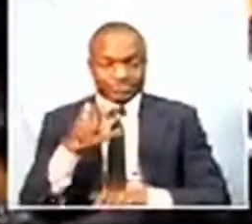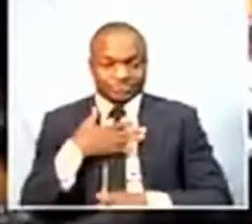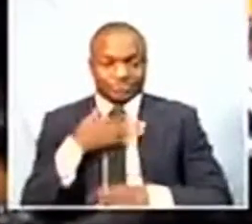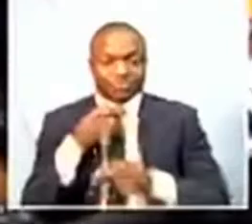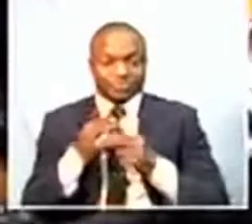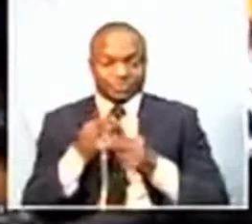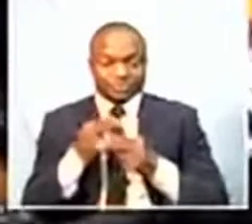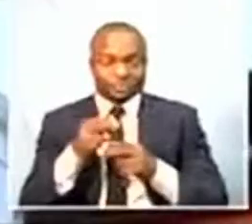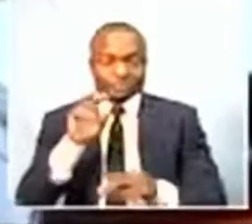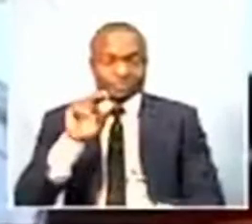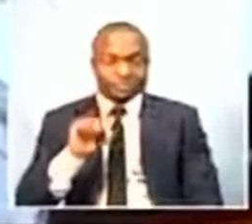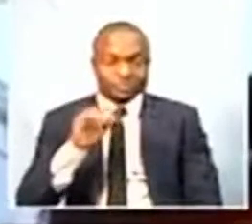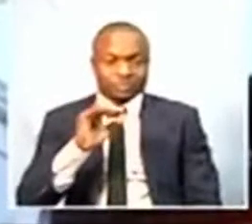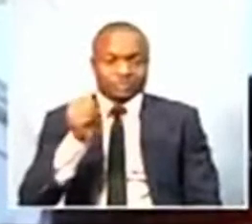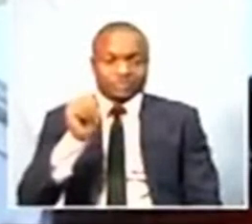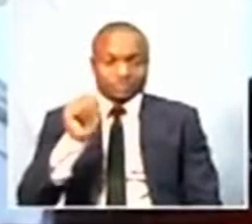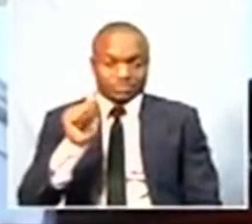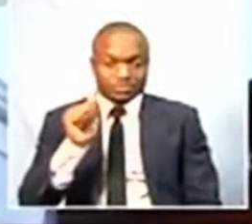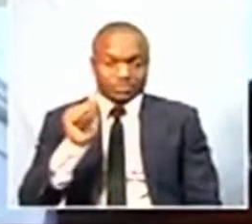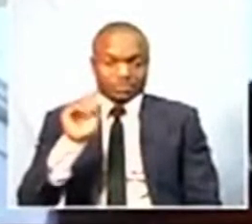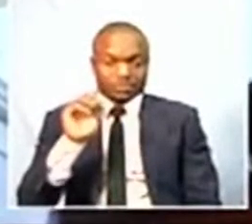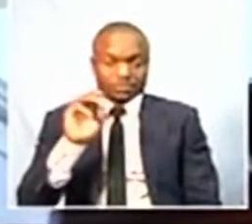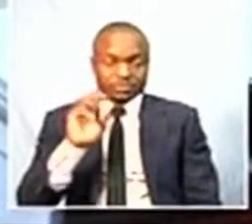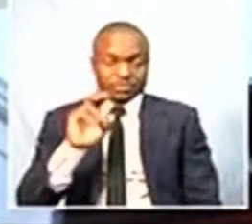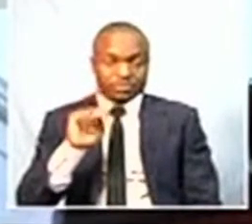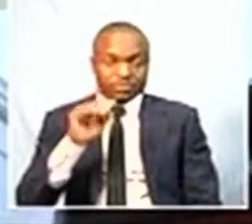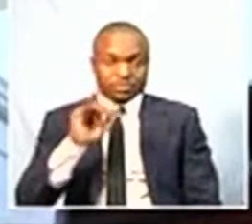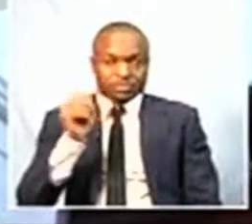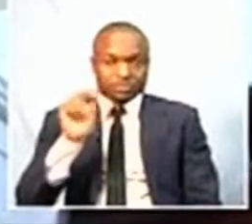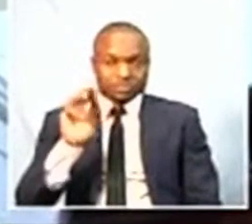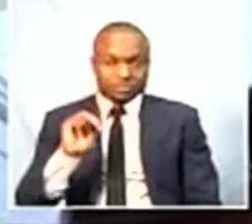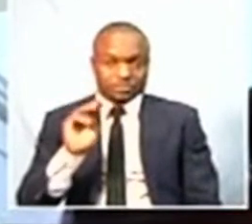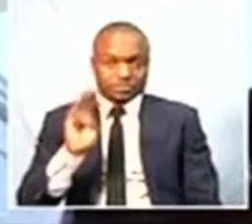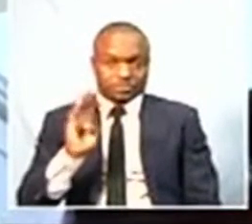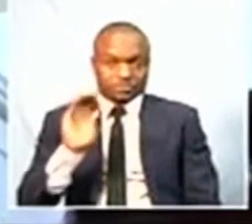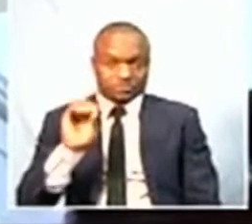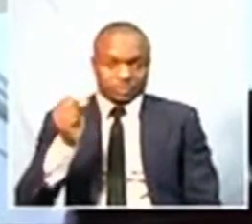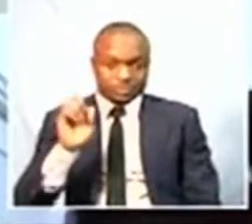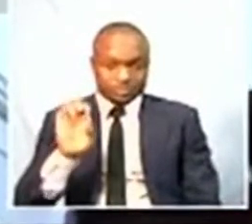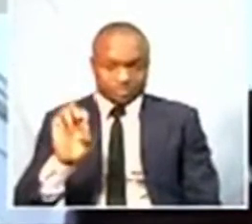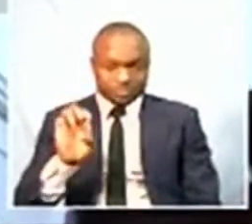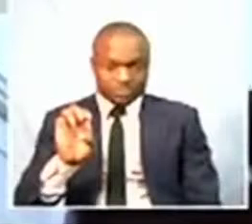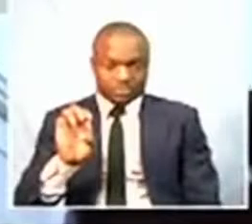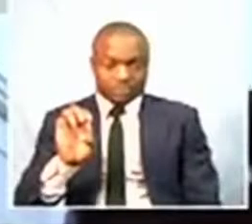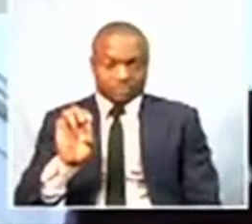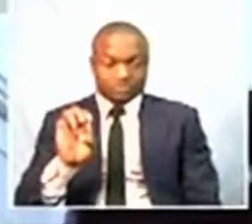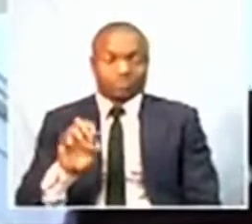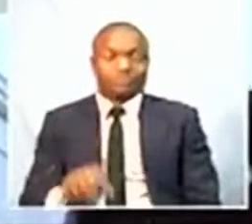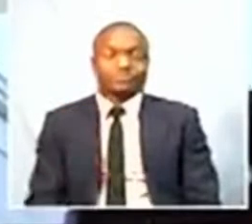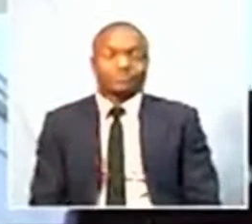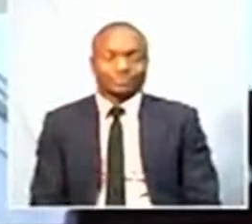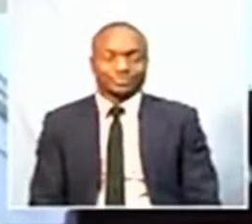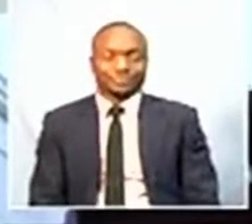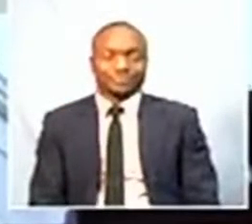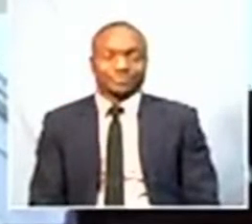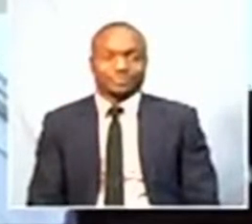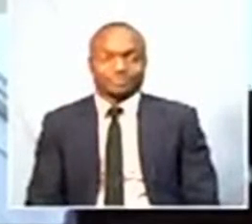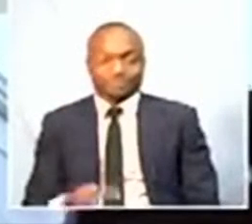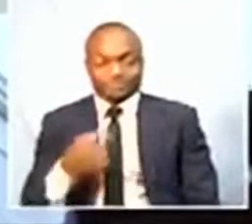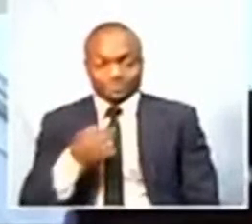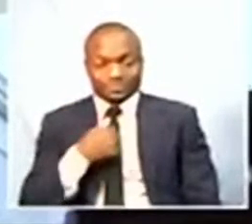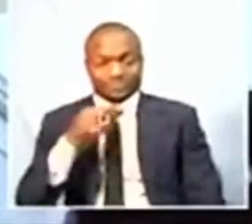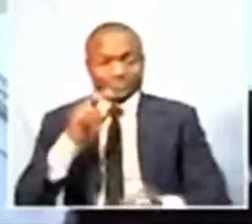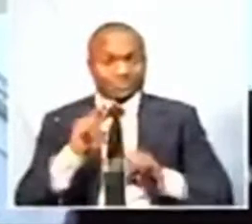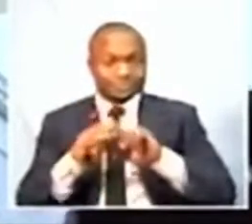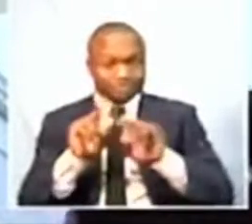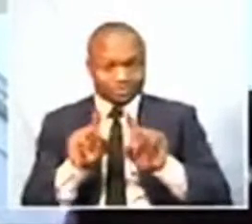Mishek Mutetwa Nyambose. I represent the wonderful people of Chasefu constituency in eastern part of Zambia, and I'm